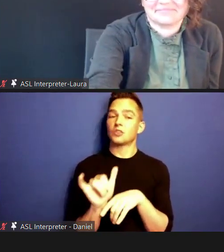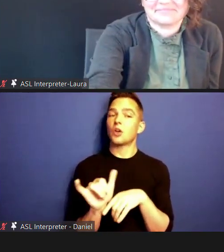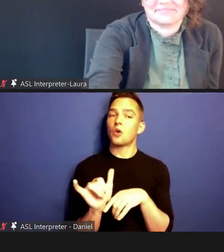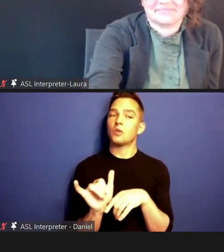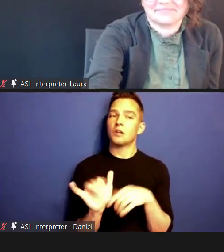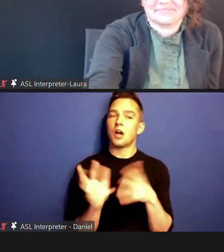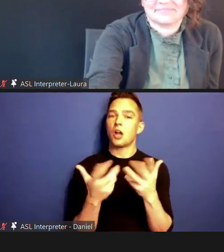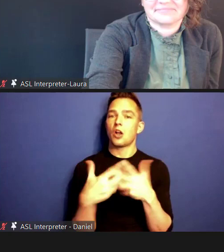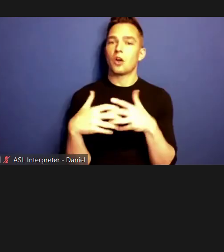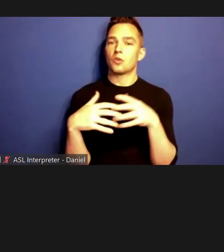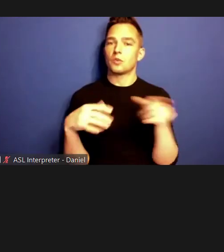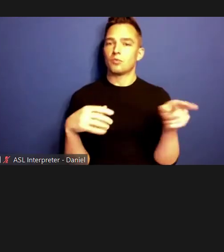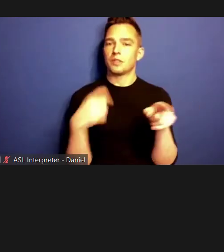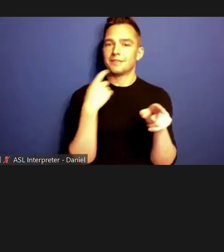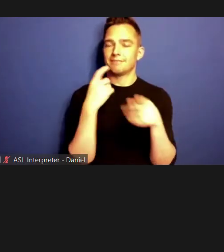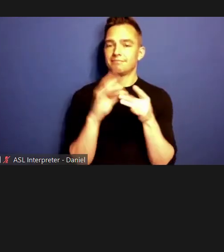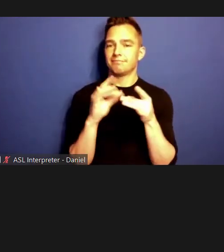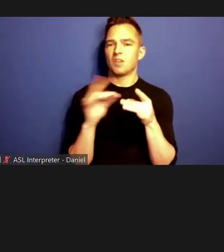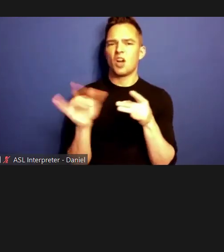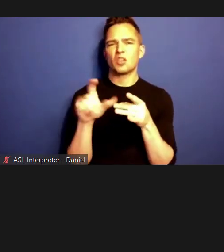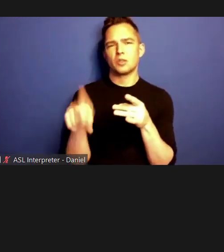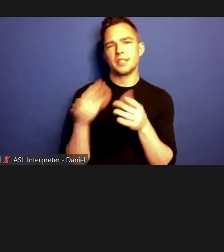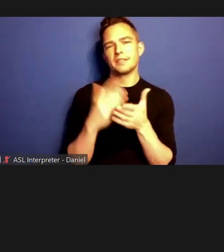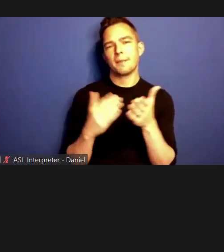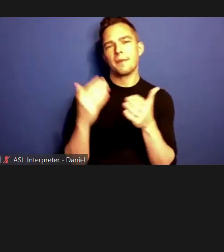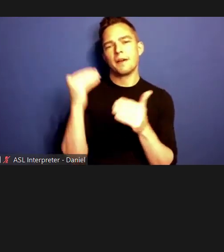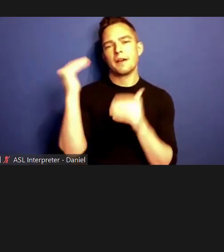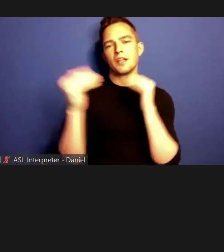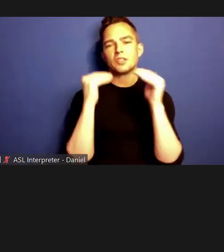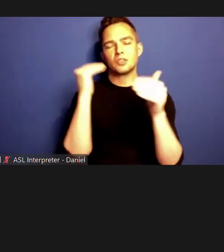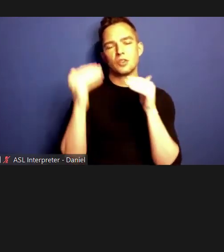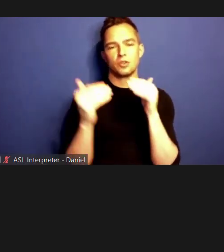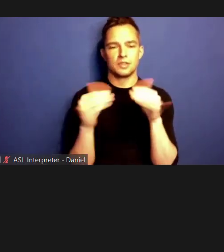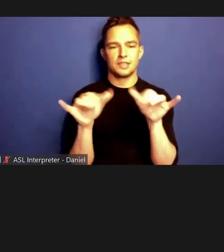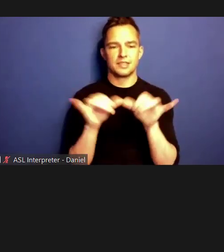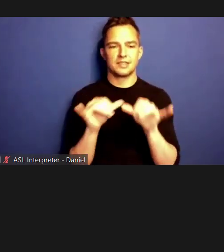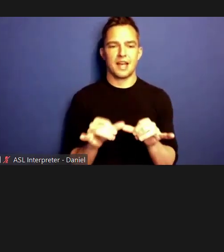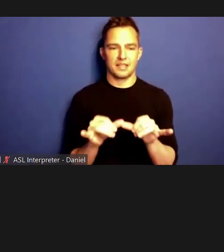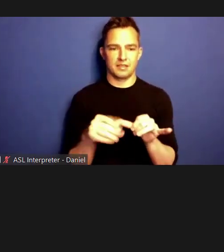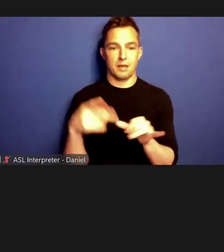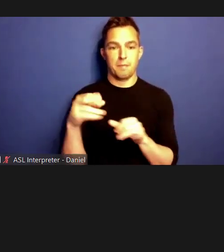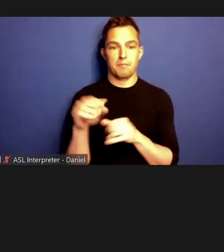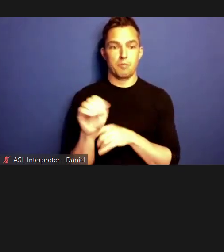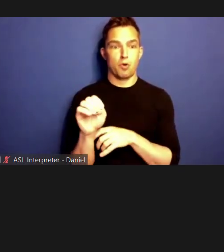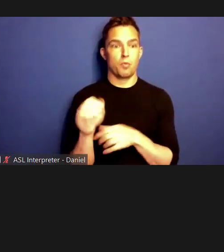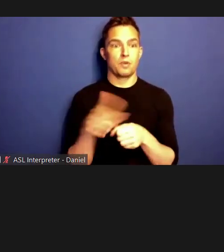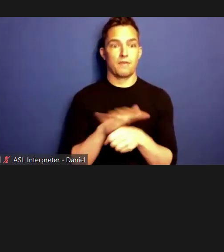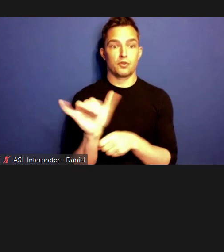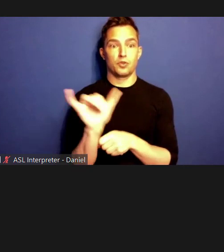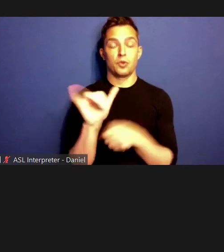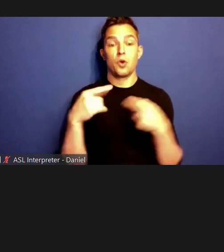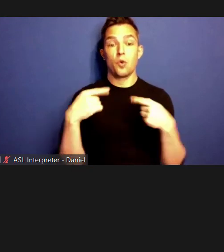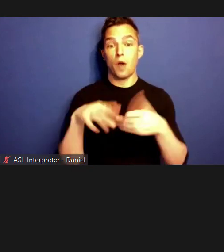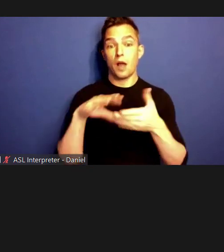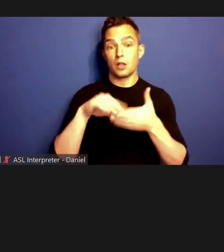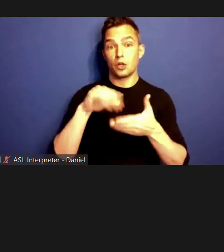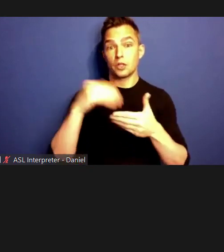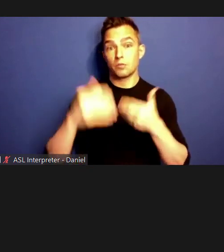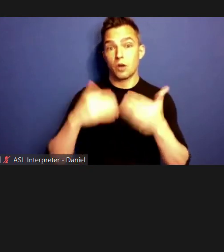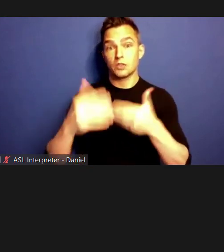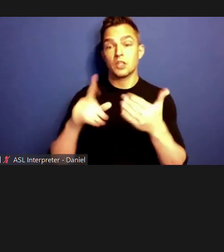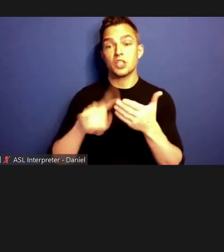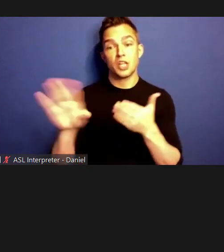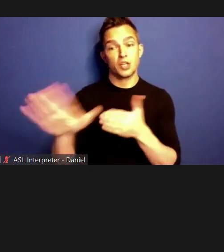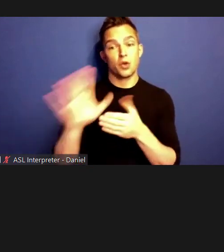lines, you're also going to need some adult-sized probe covers as well, because during your learning process, as well as checking